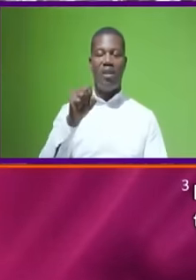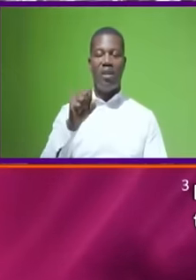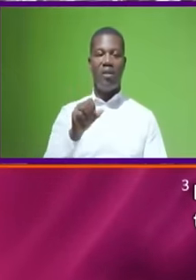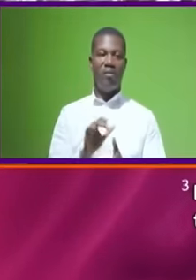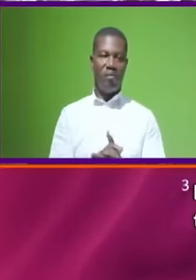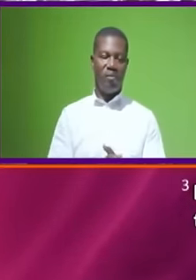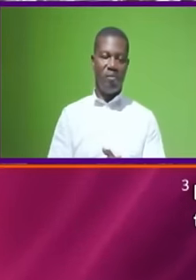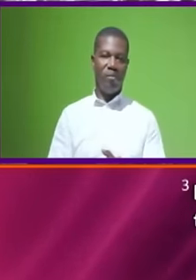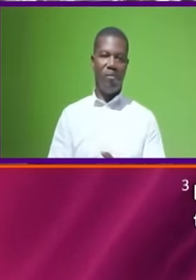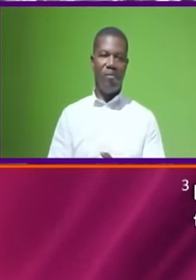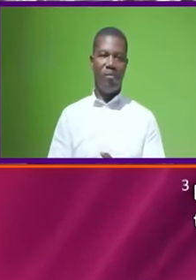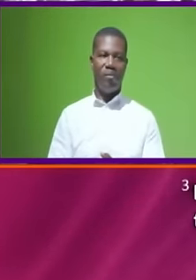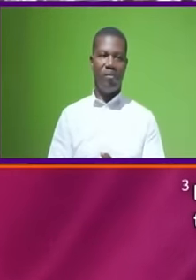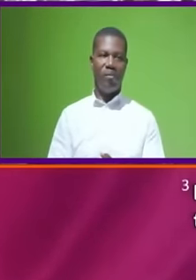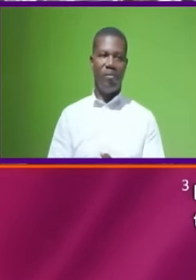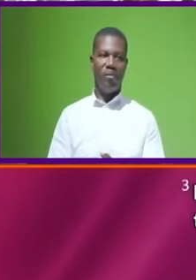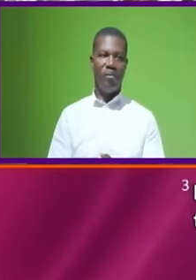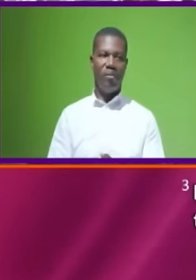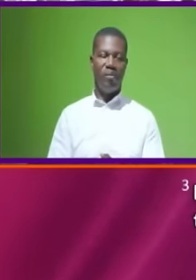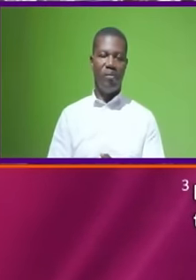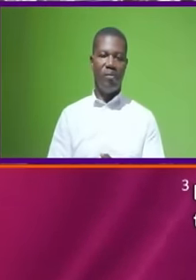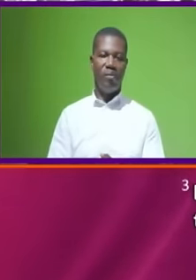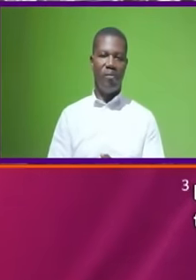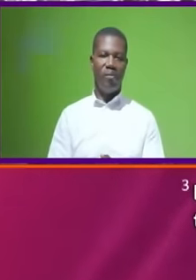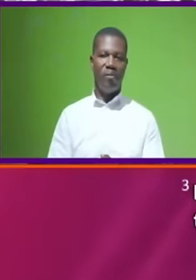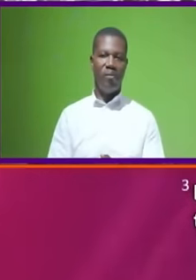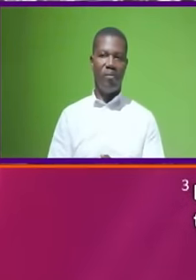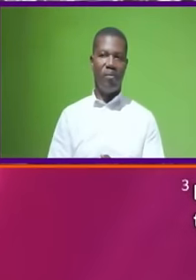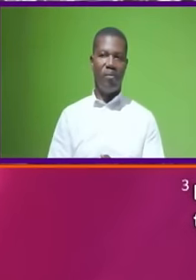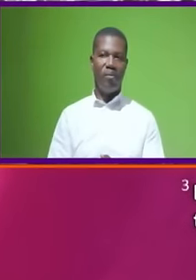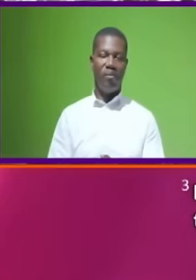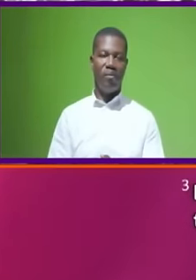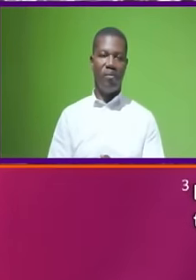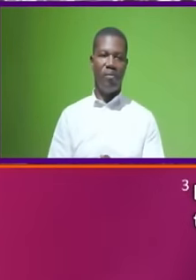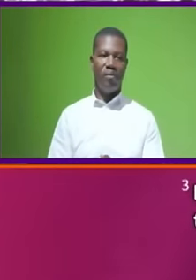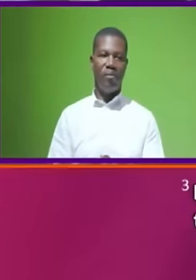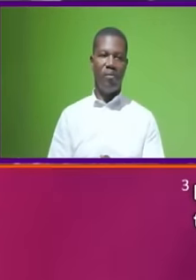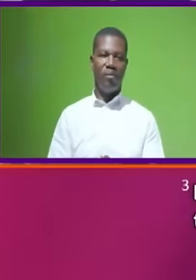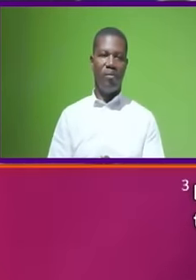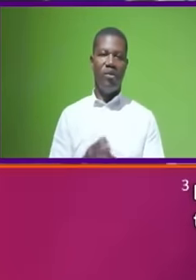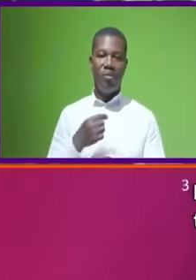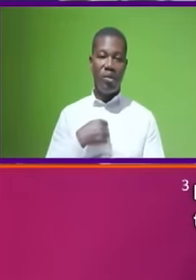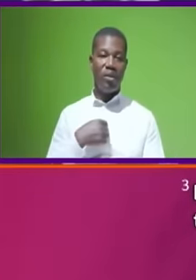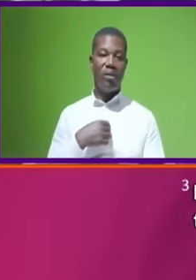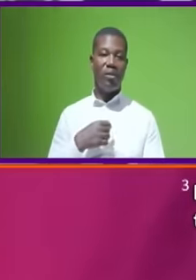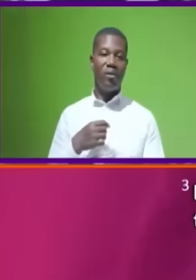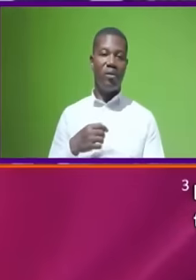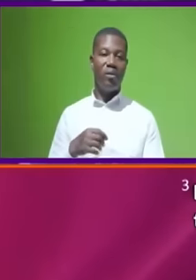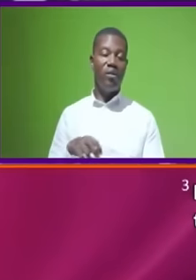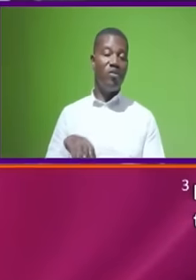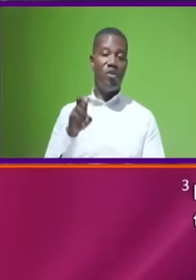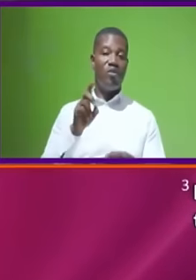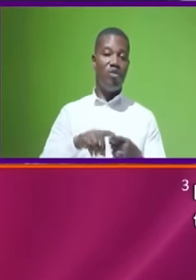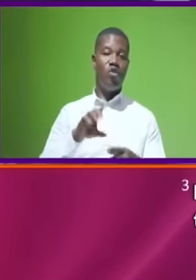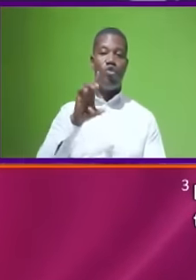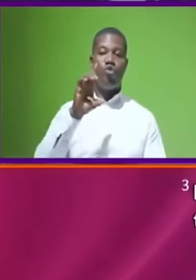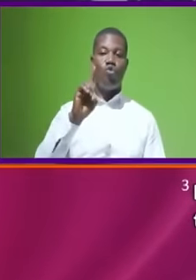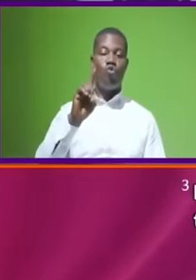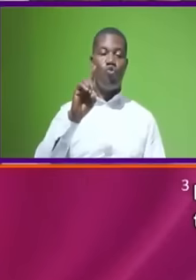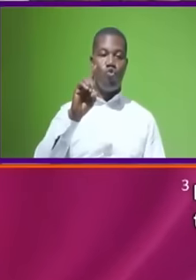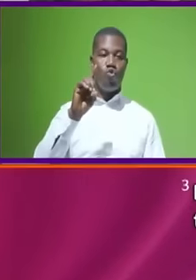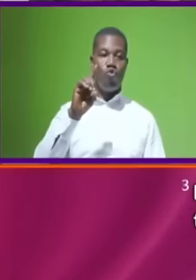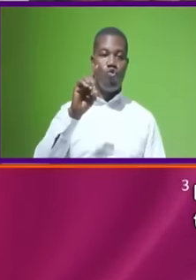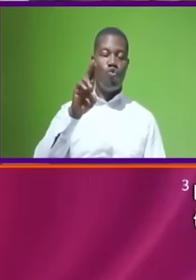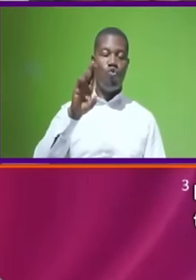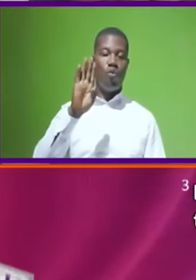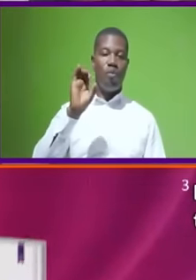to dollars, it is over $3 million. Come to Dubai. Then I should have gone to Dubai. No,